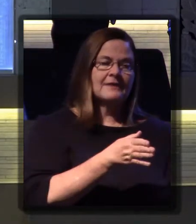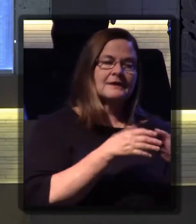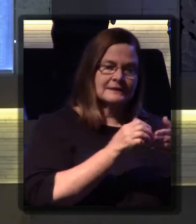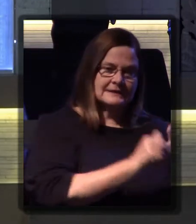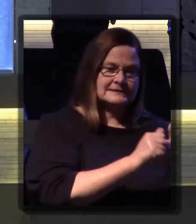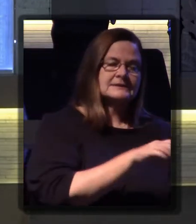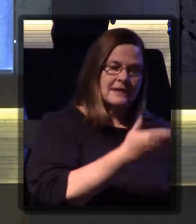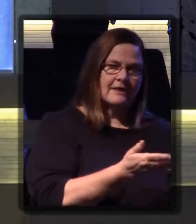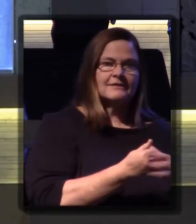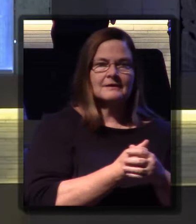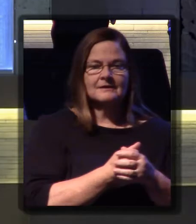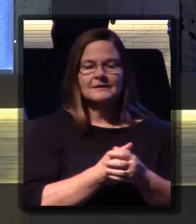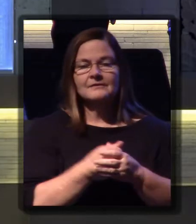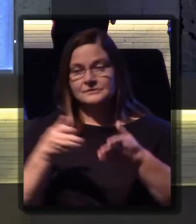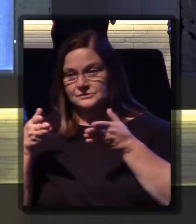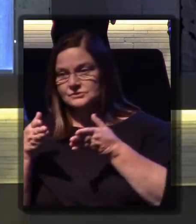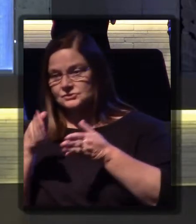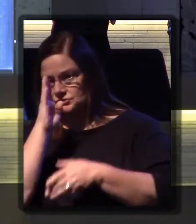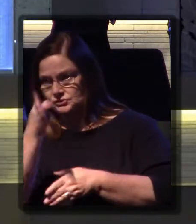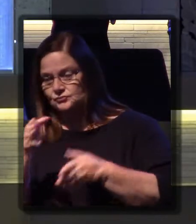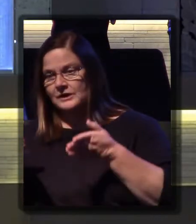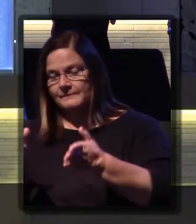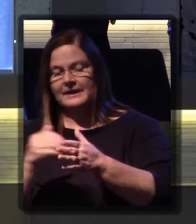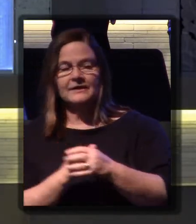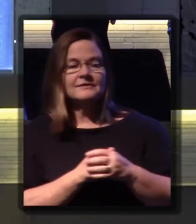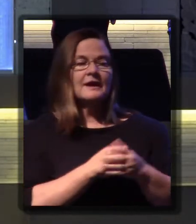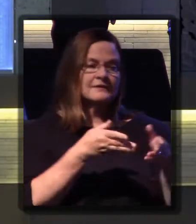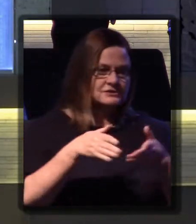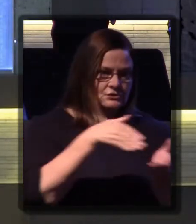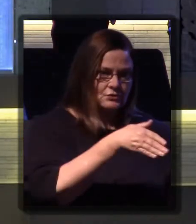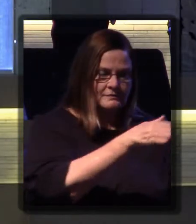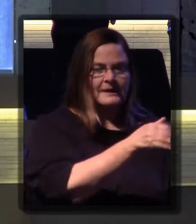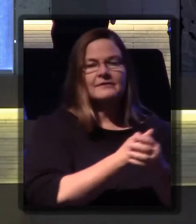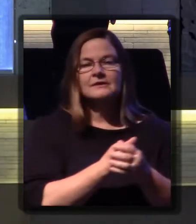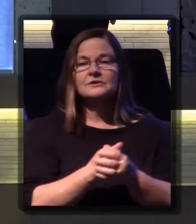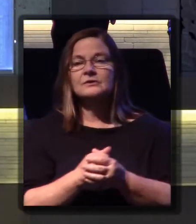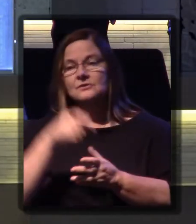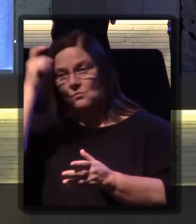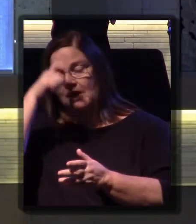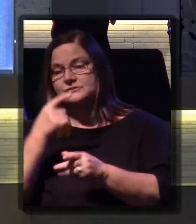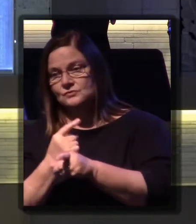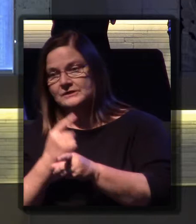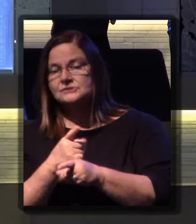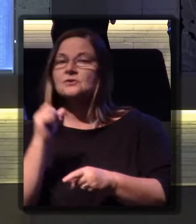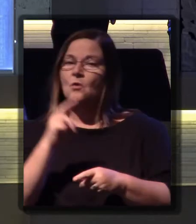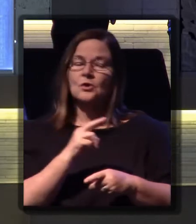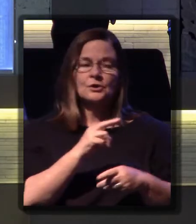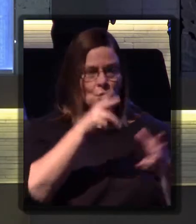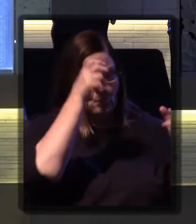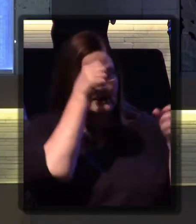path that leads to life, and there's the path that leads to death. There's the straight path, and there's the crooked path. See what I mean? You're either